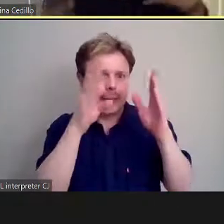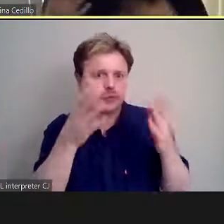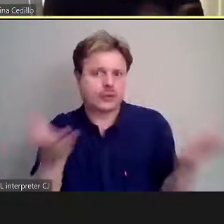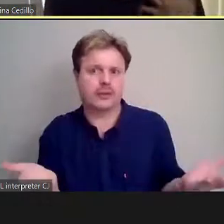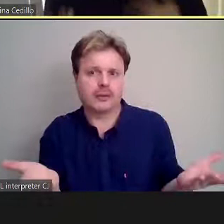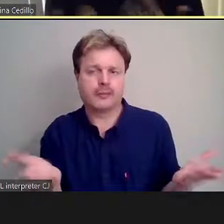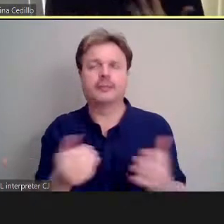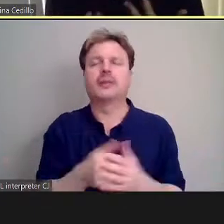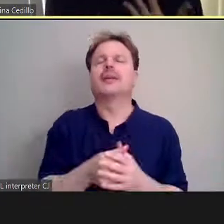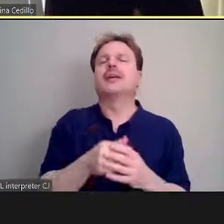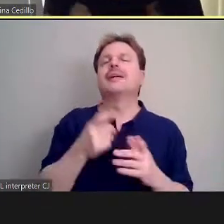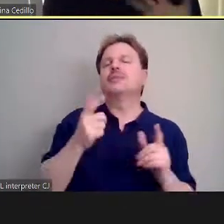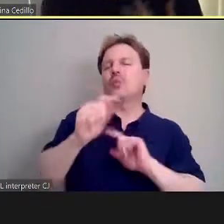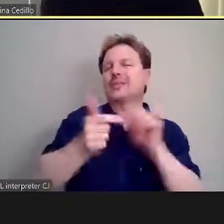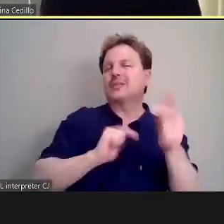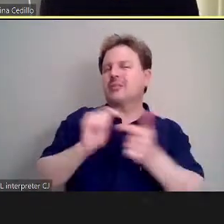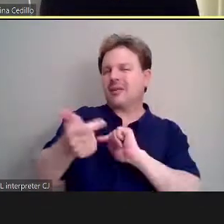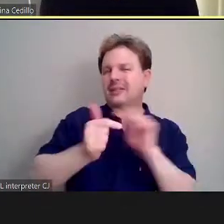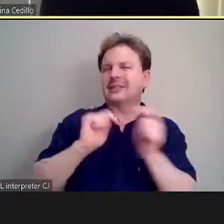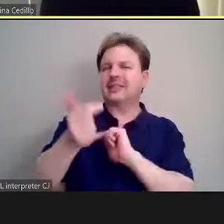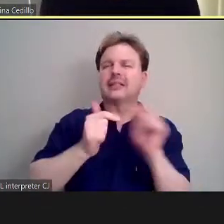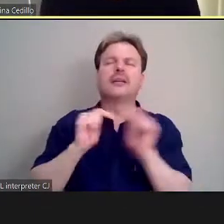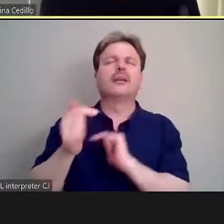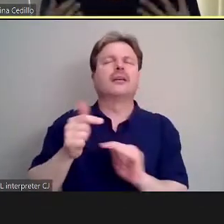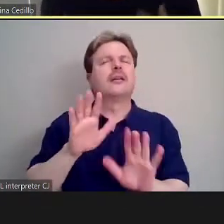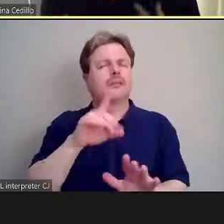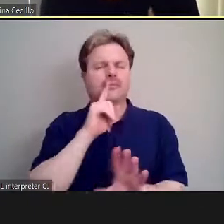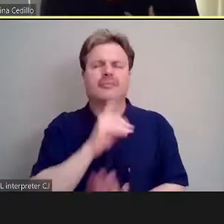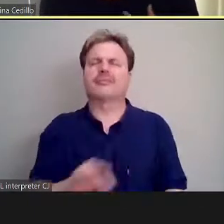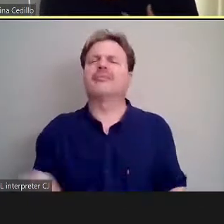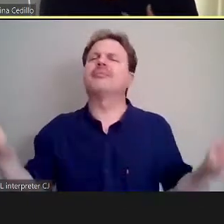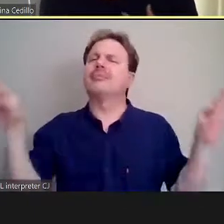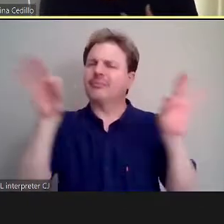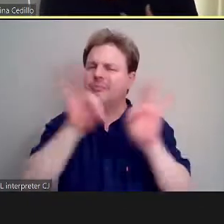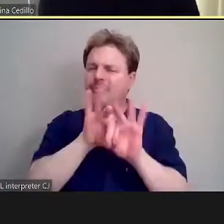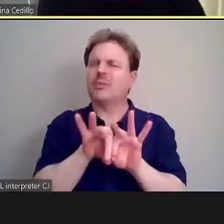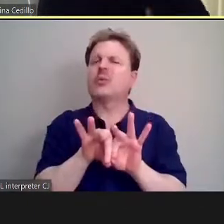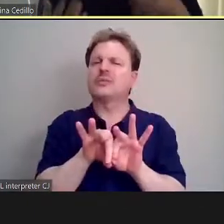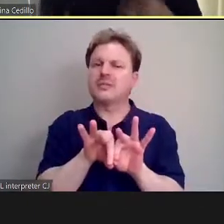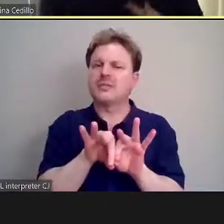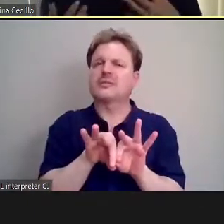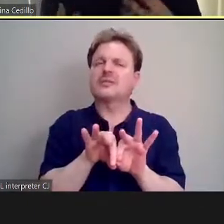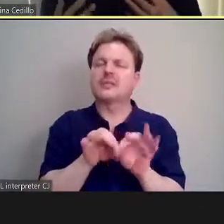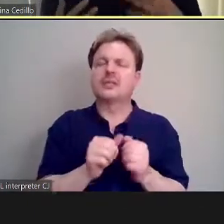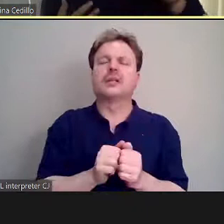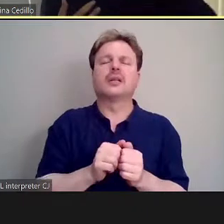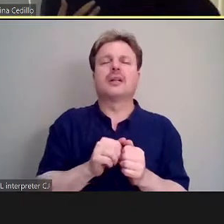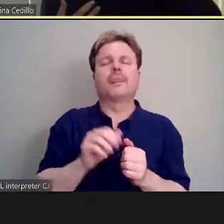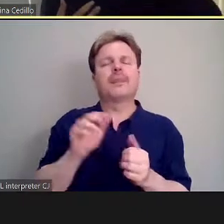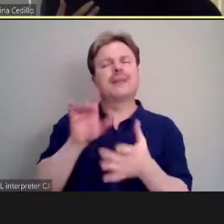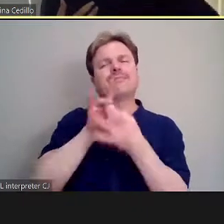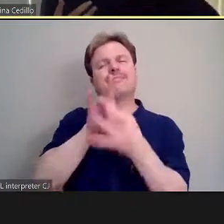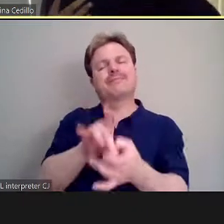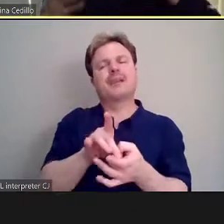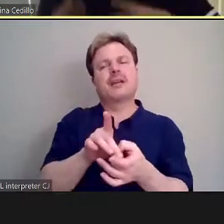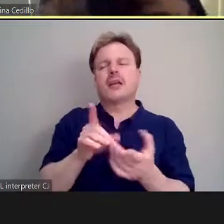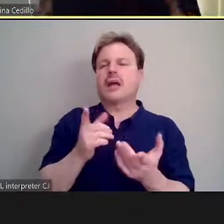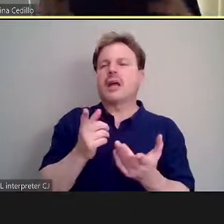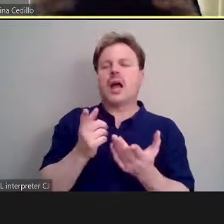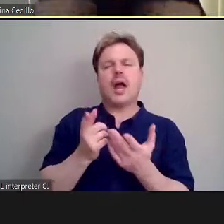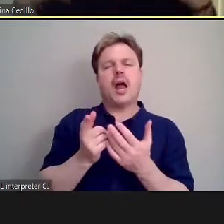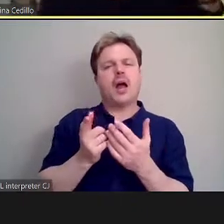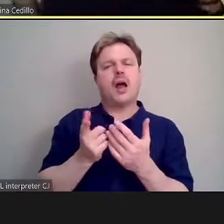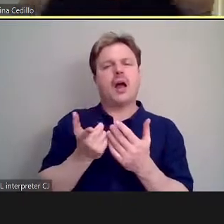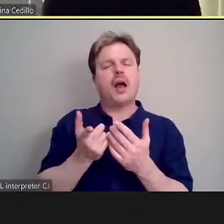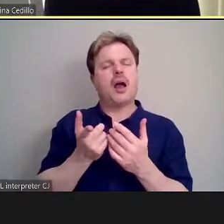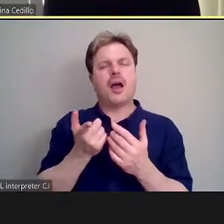reciprocity is really important. It has to do with how vulnerable you are